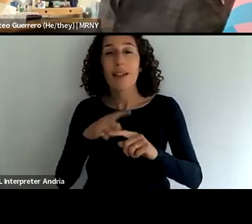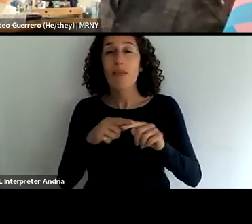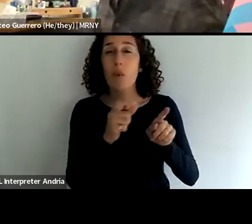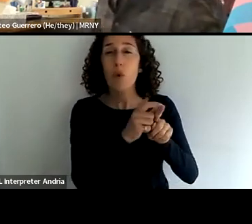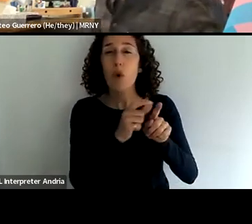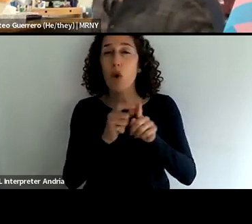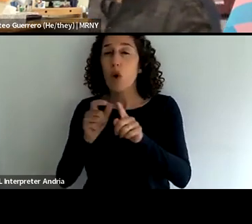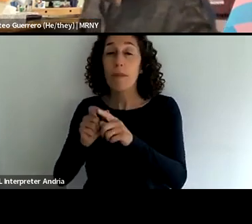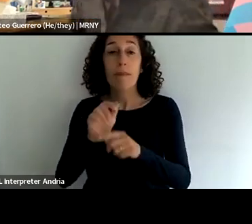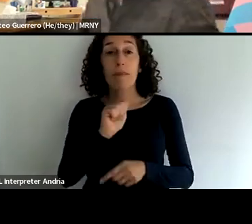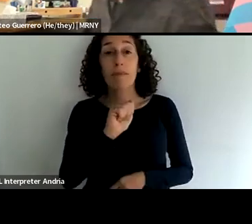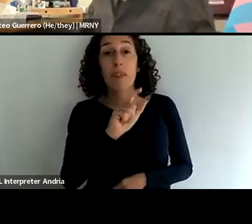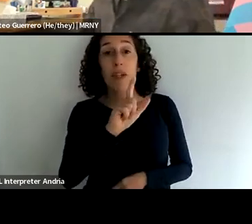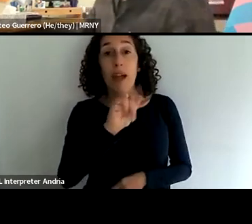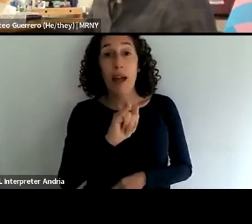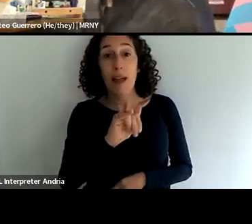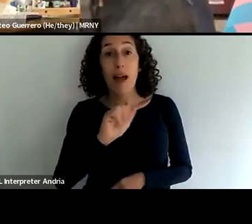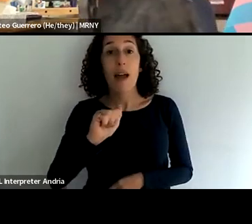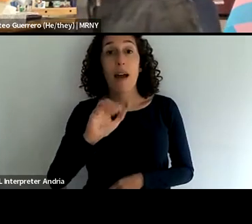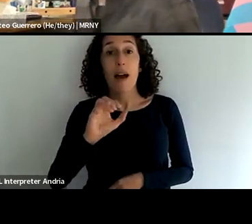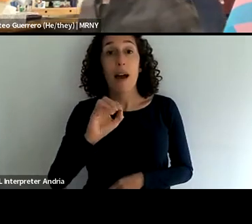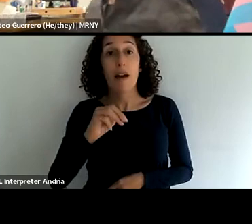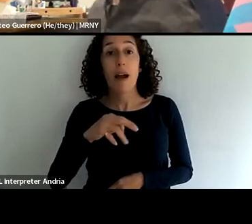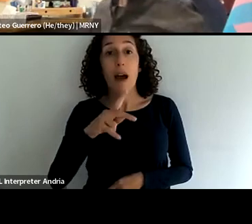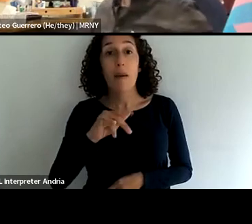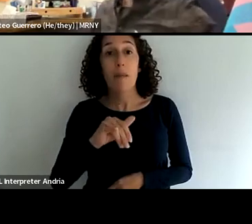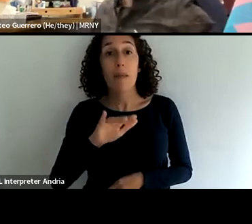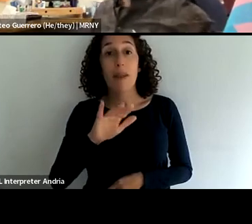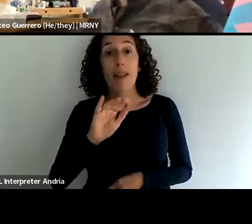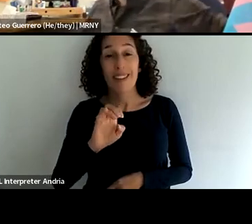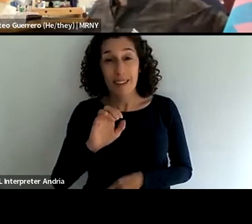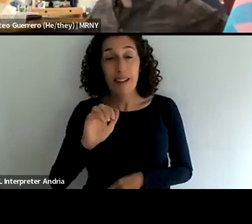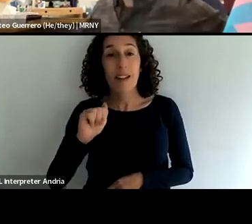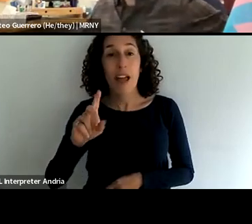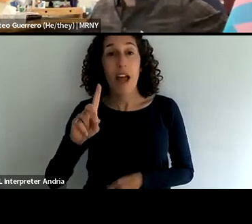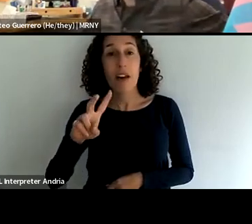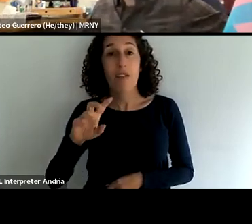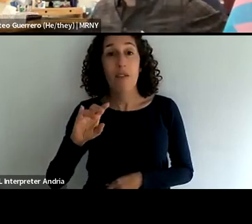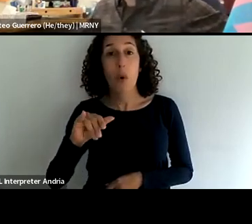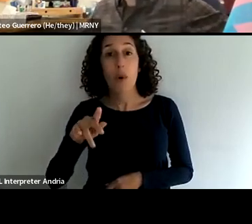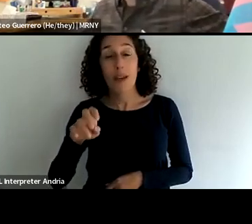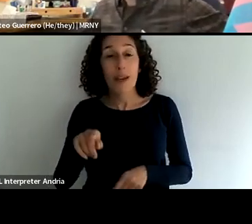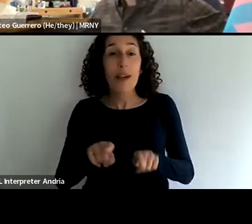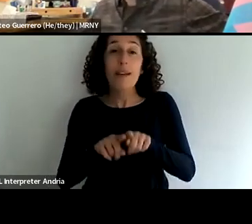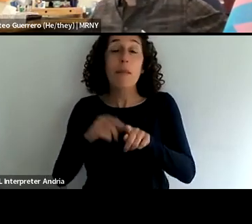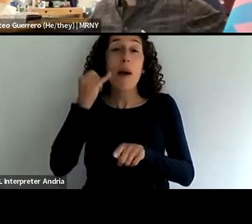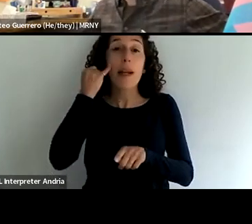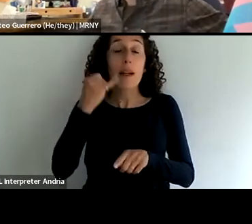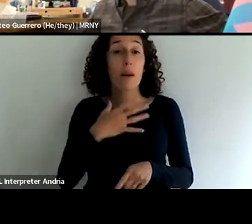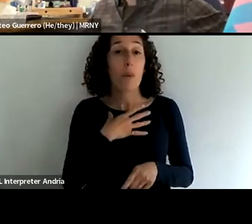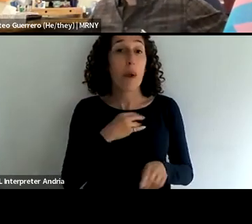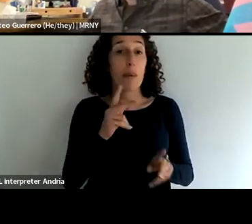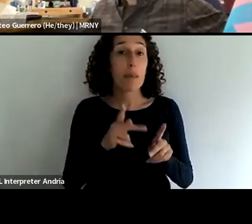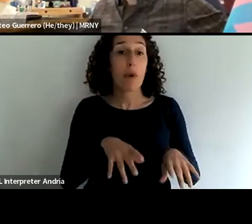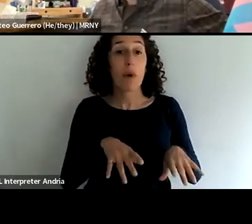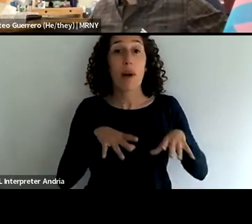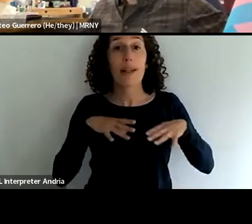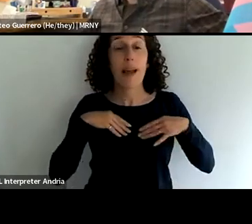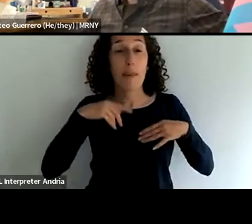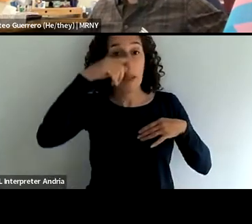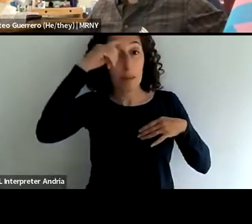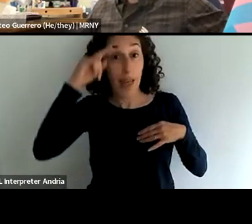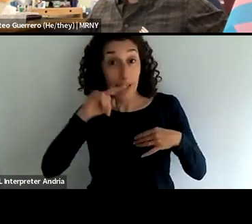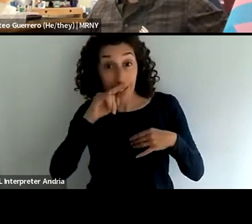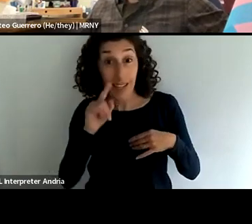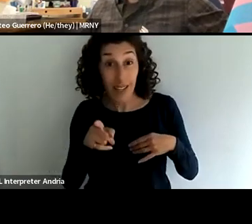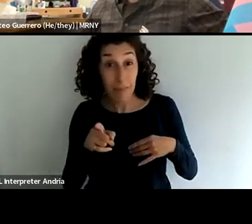affiliation entitles me to this. You know, I look at them like those white people who are adopting little black kids 20 years ago when that was trending, right?